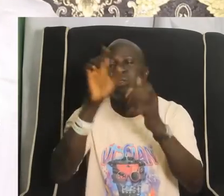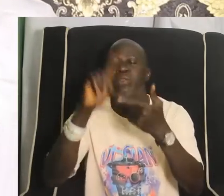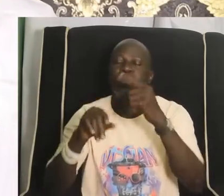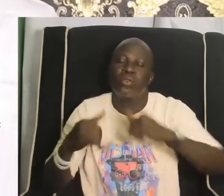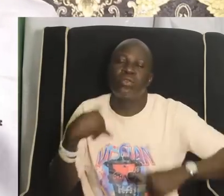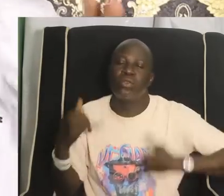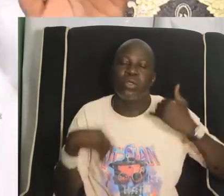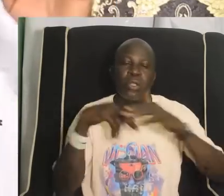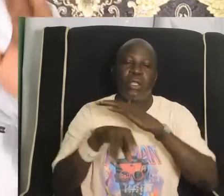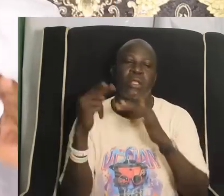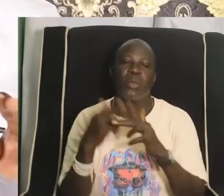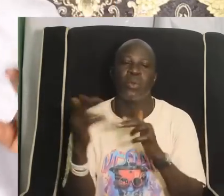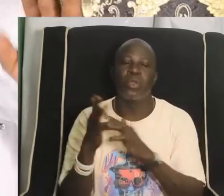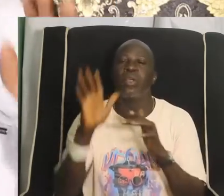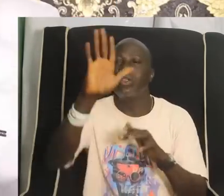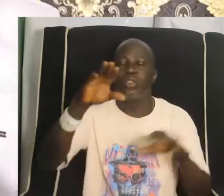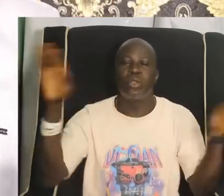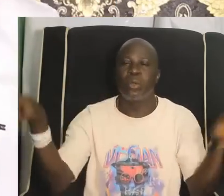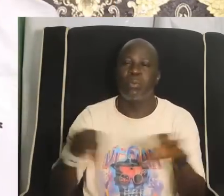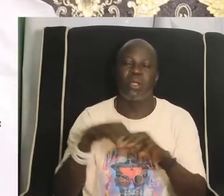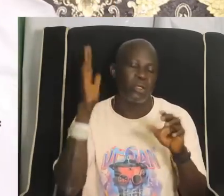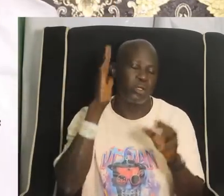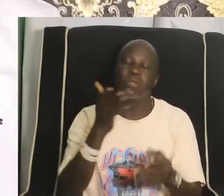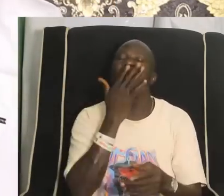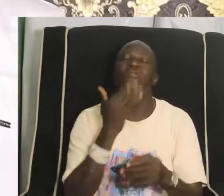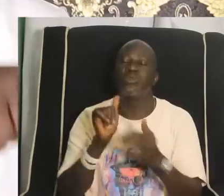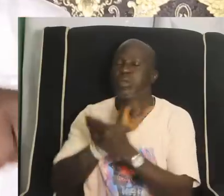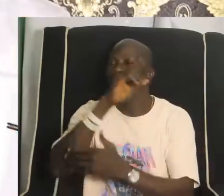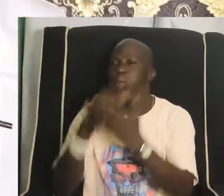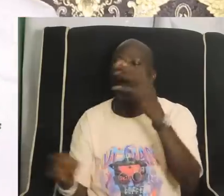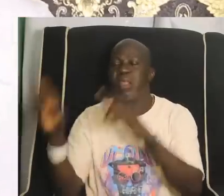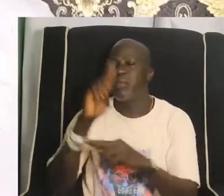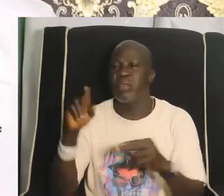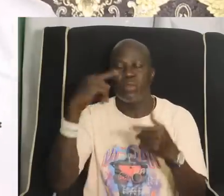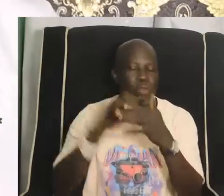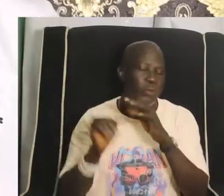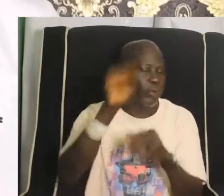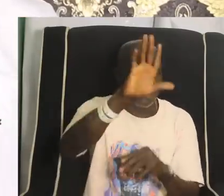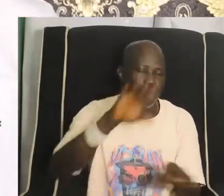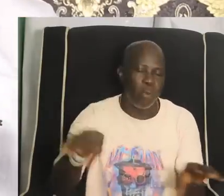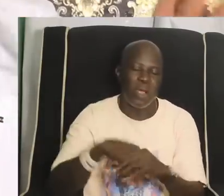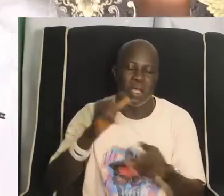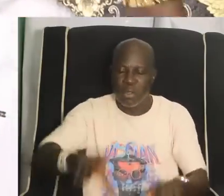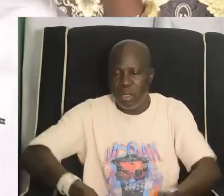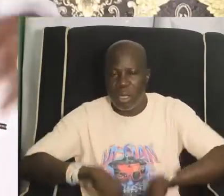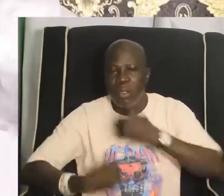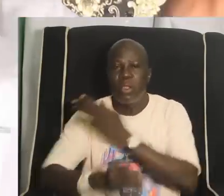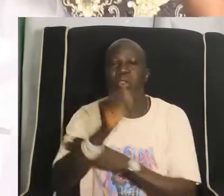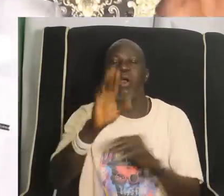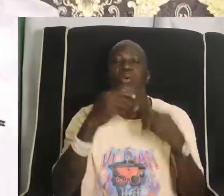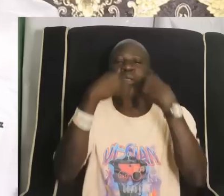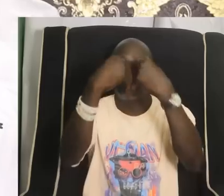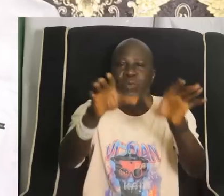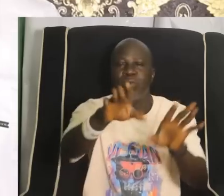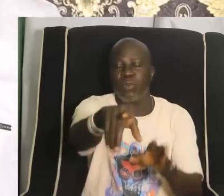is sweet. But you need for your marriage and your life. Allah, you are there for. God will release it to you. Will release it to you. Will live peacefully. Happy birthday. Acquire